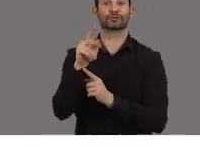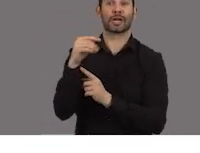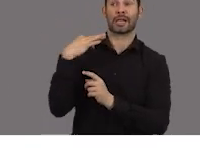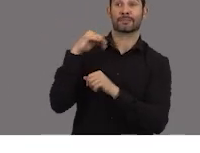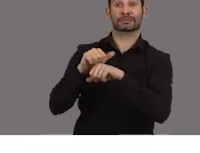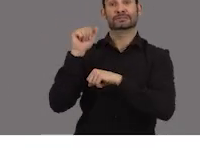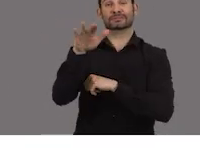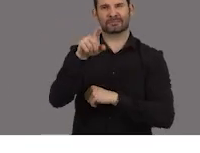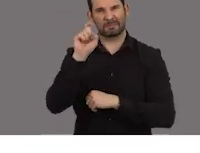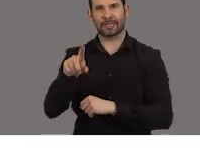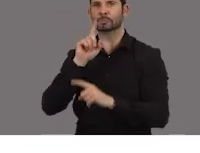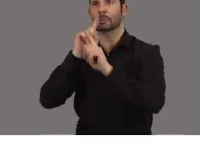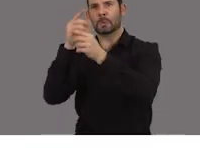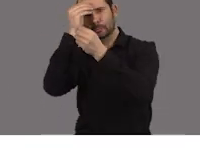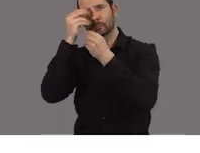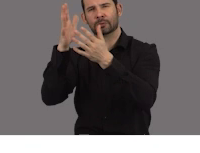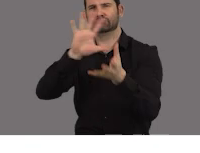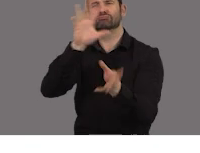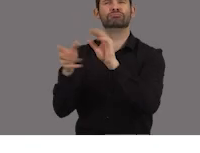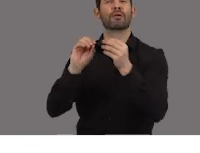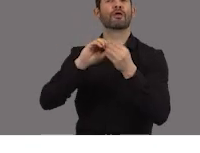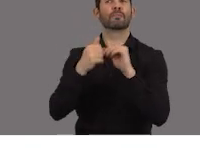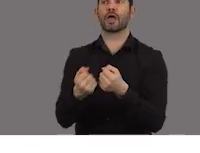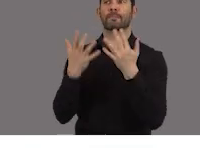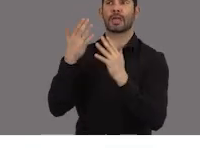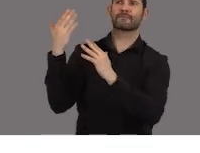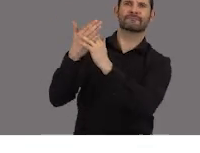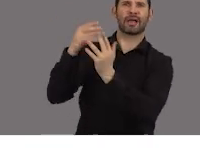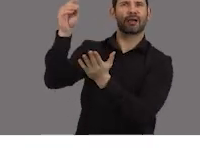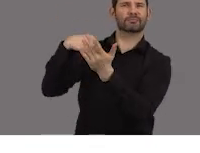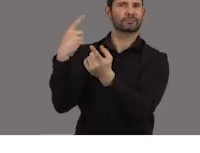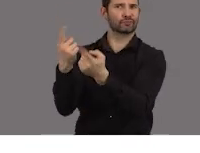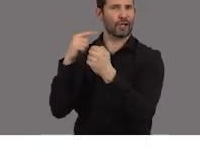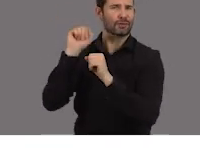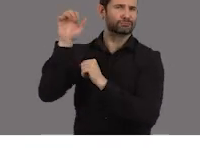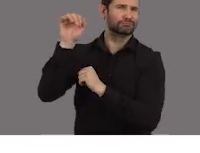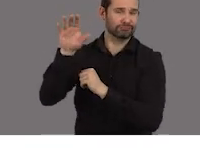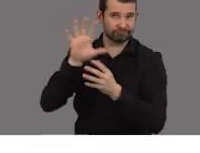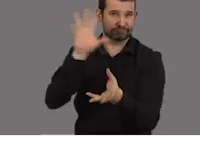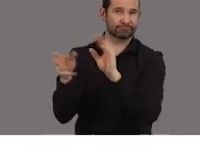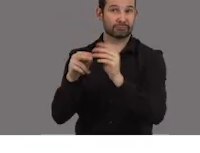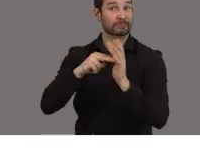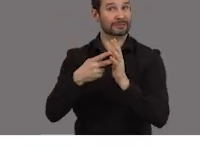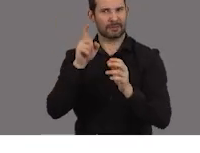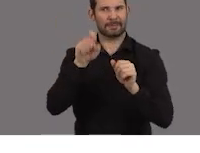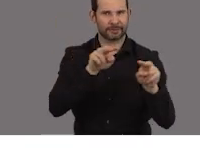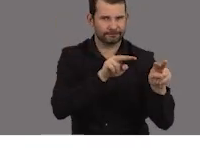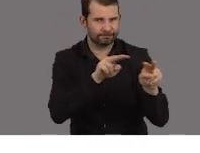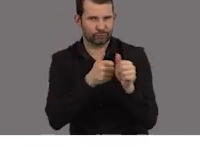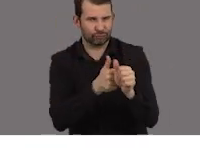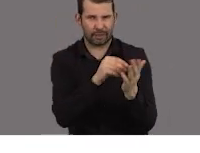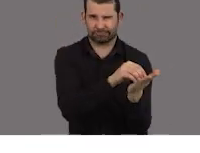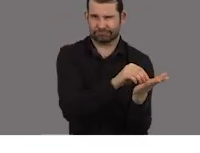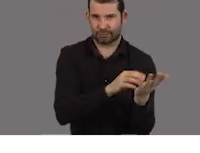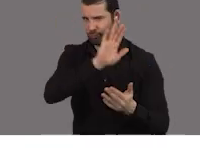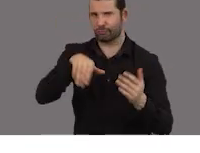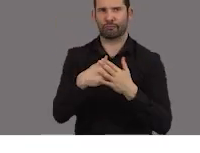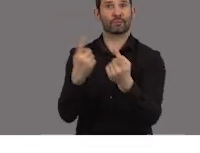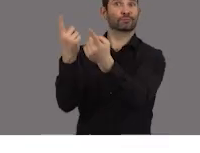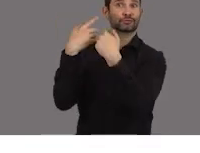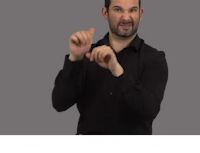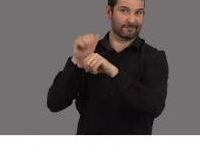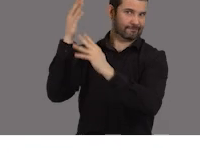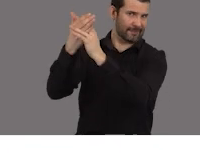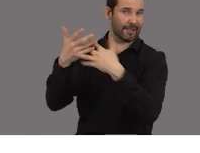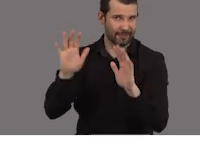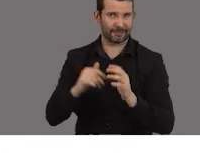In your grant application, you must report the total number of returns filed. This means you must track all returns